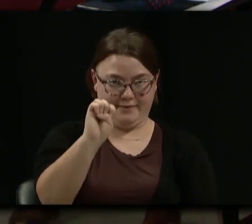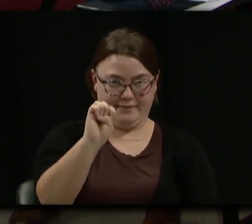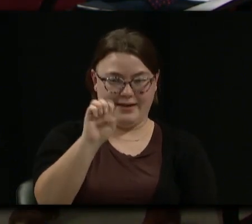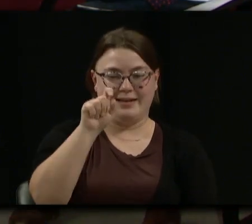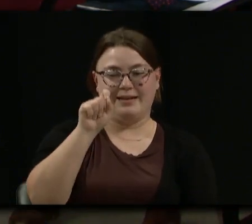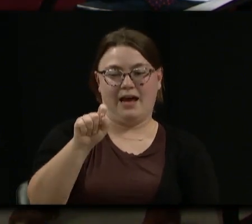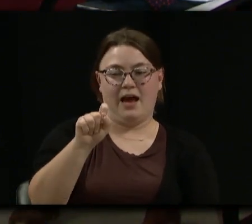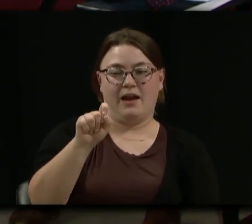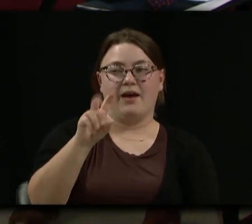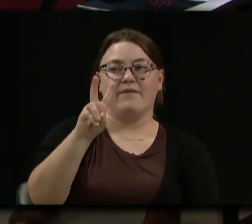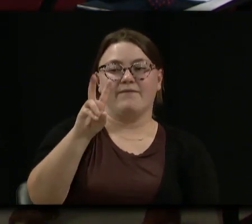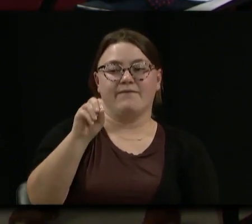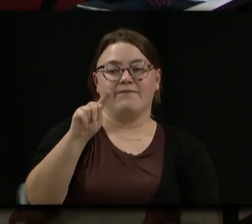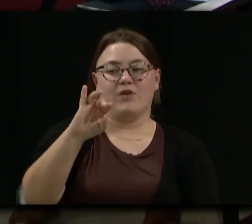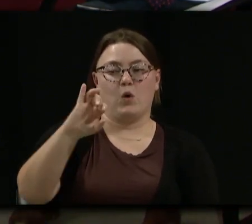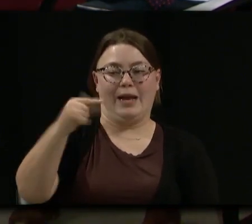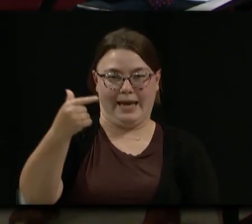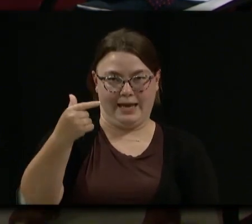www.mcsafevoting.com.